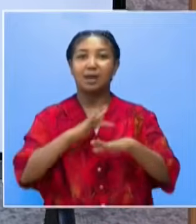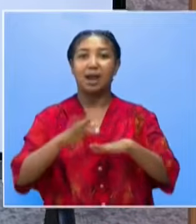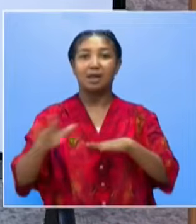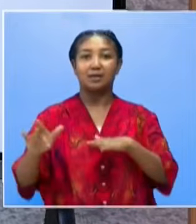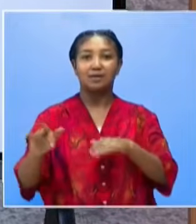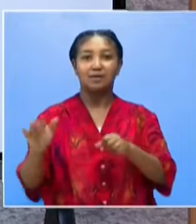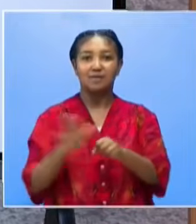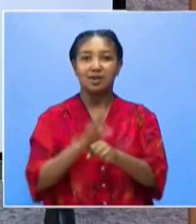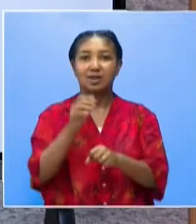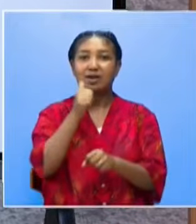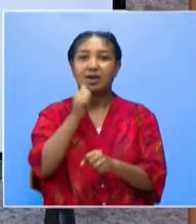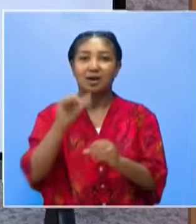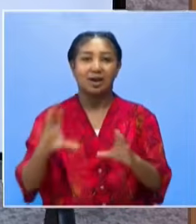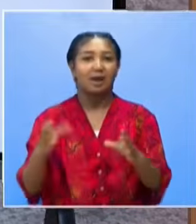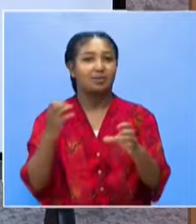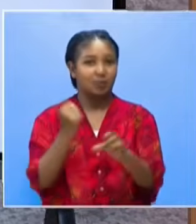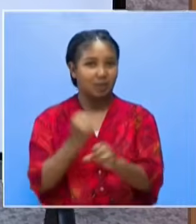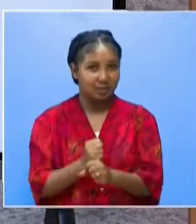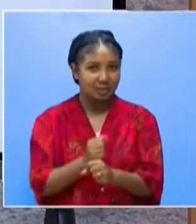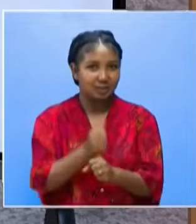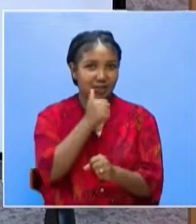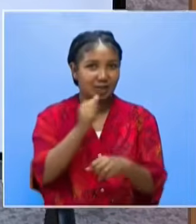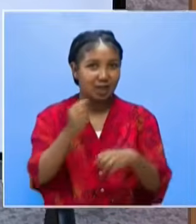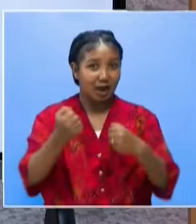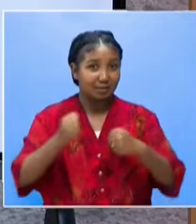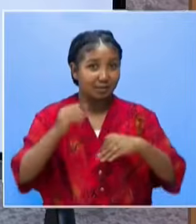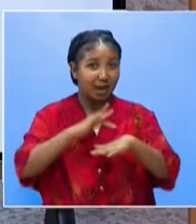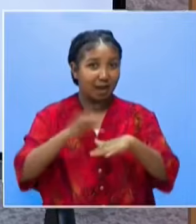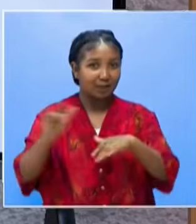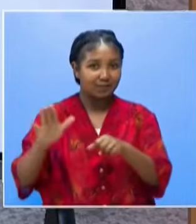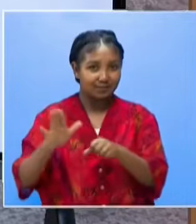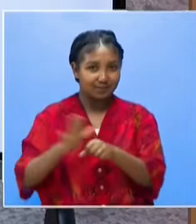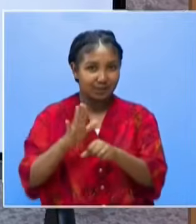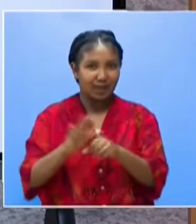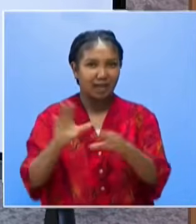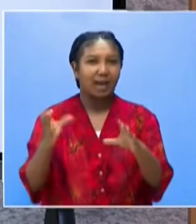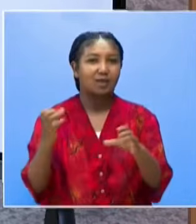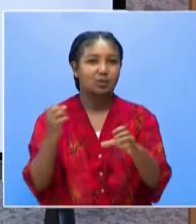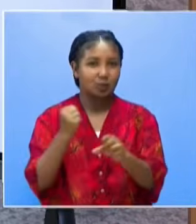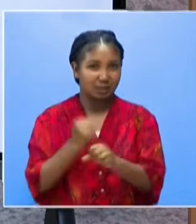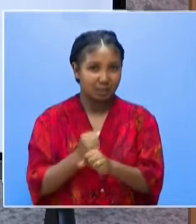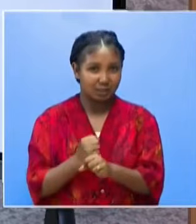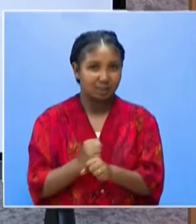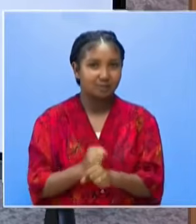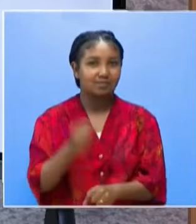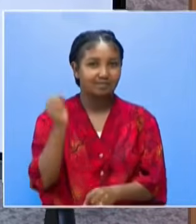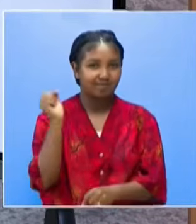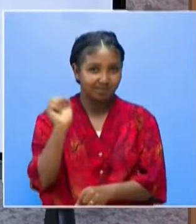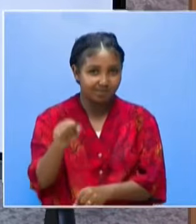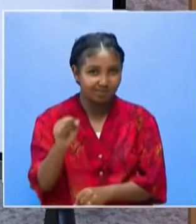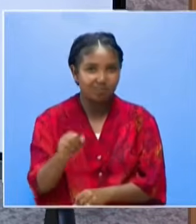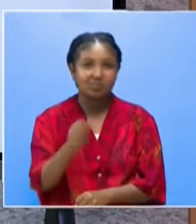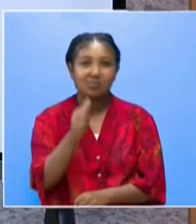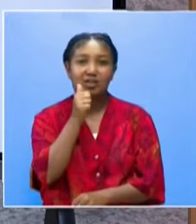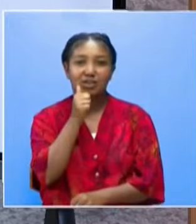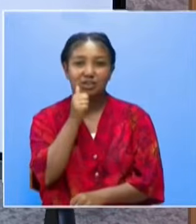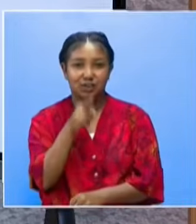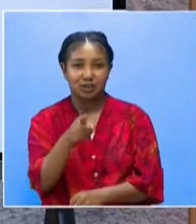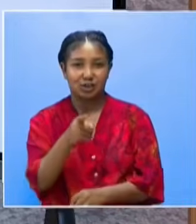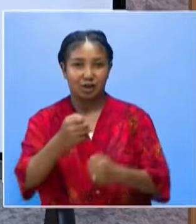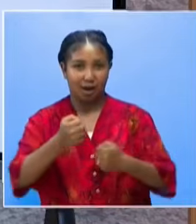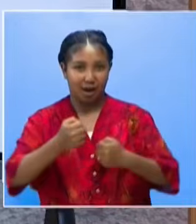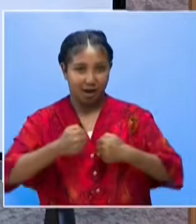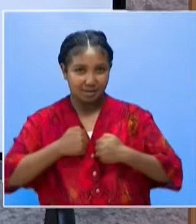filled her classwork. She has blank filled her classwork. Yes, she